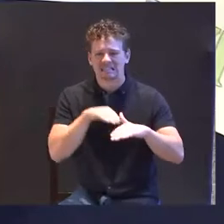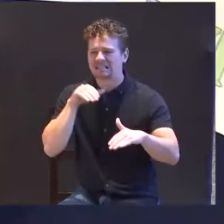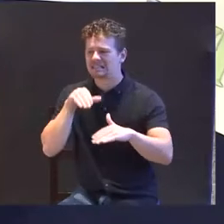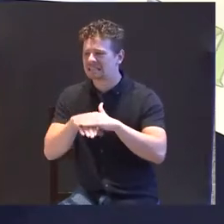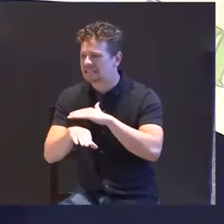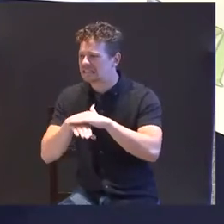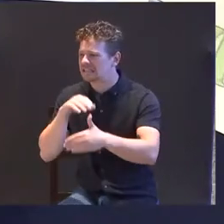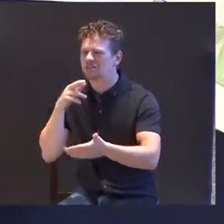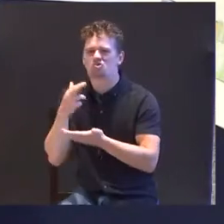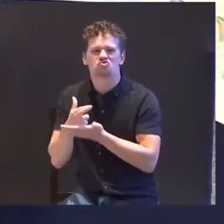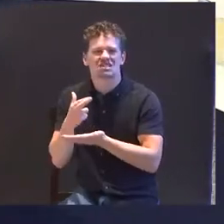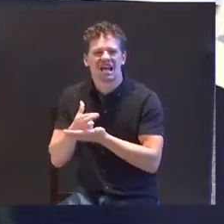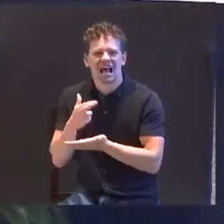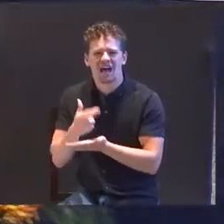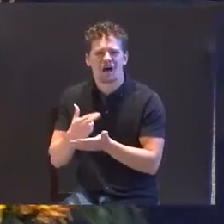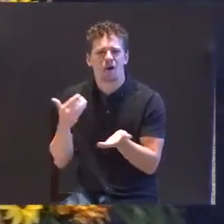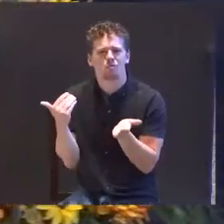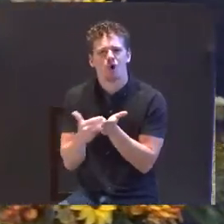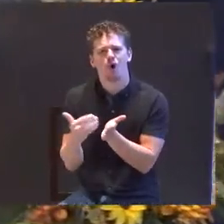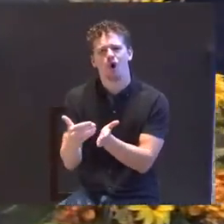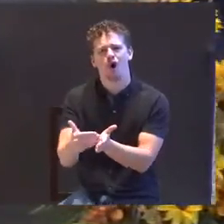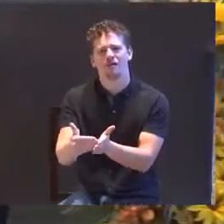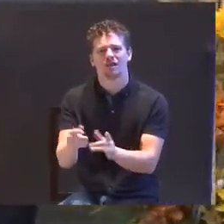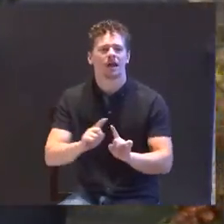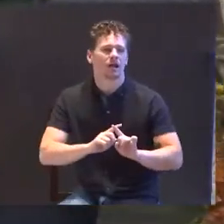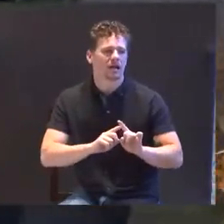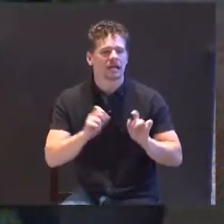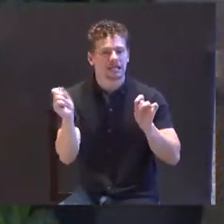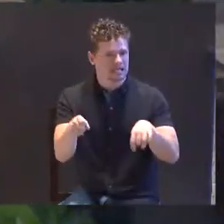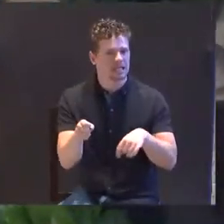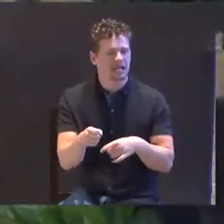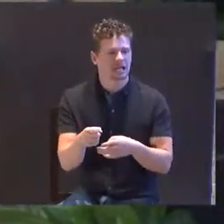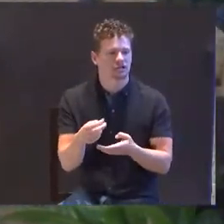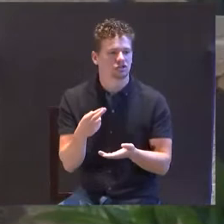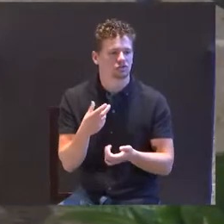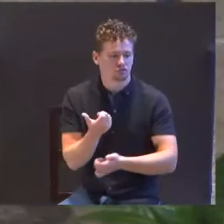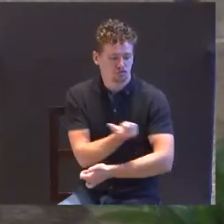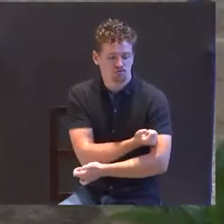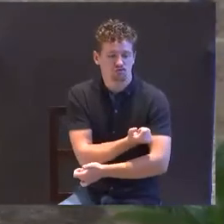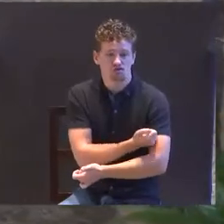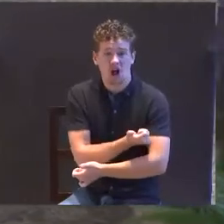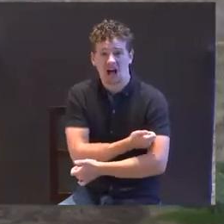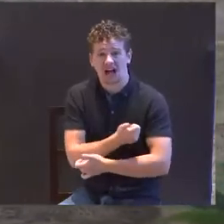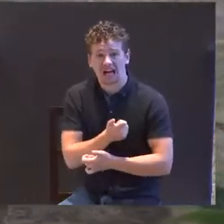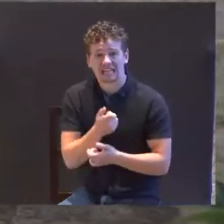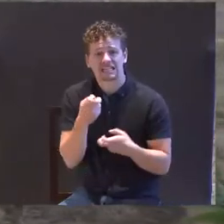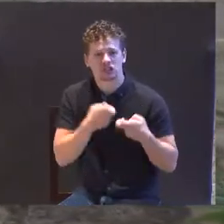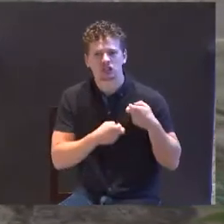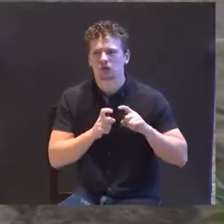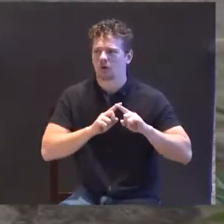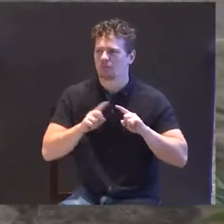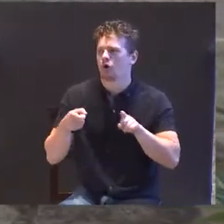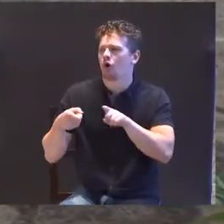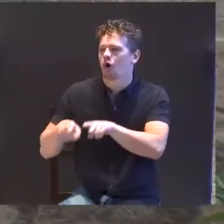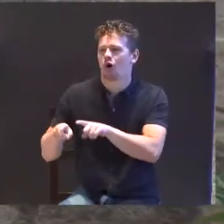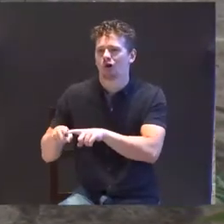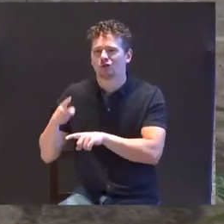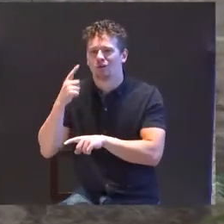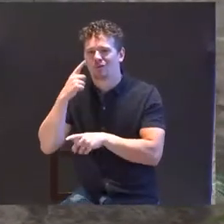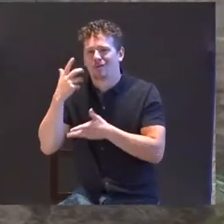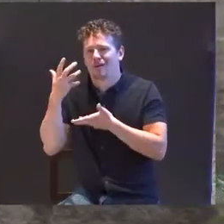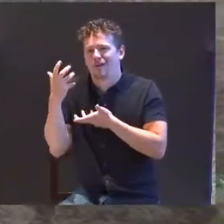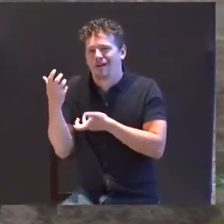many times. But not only did he have a drug issue, he had some mental health issues as